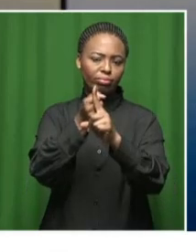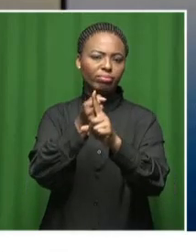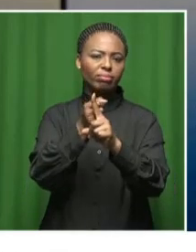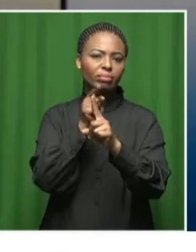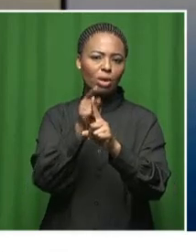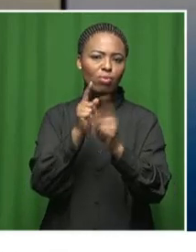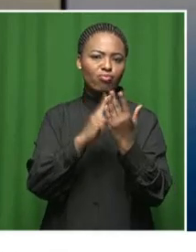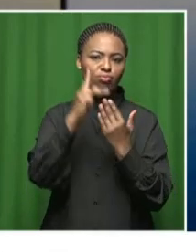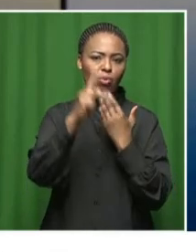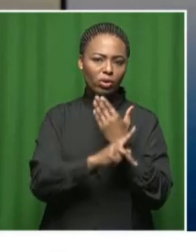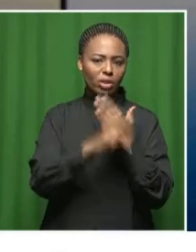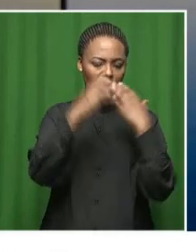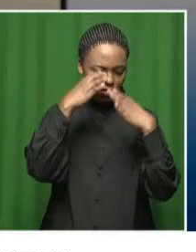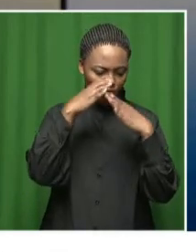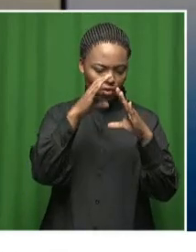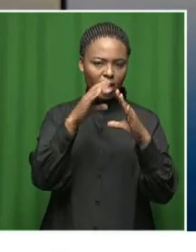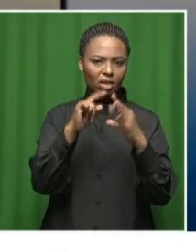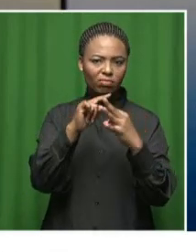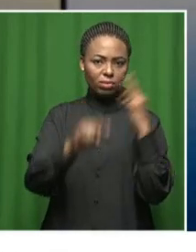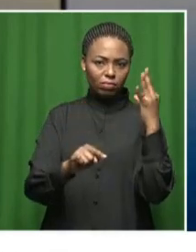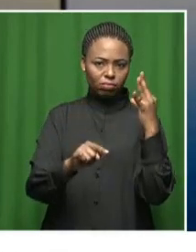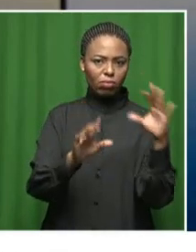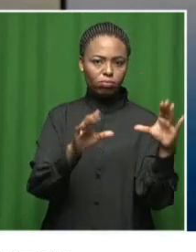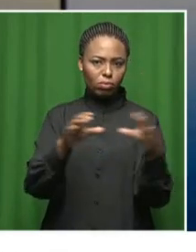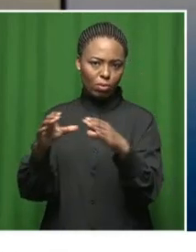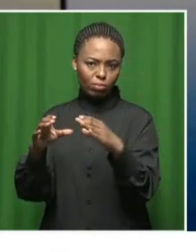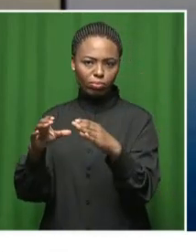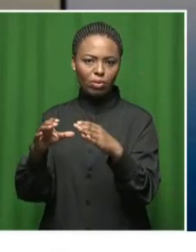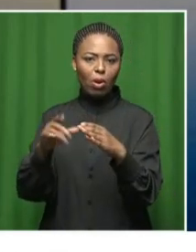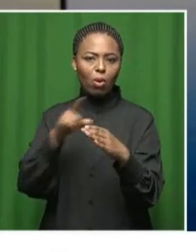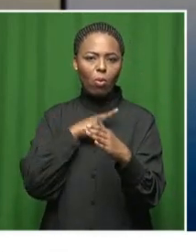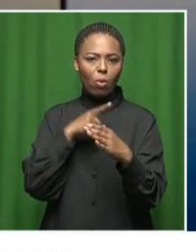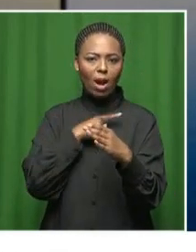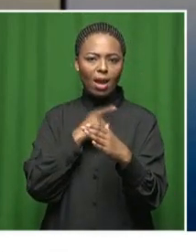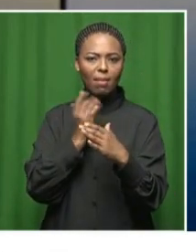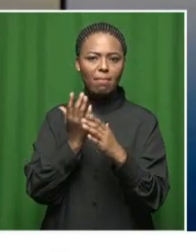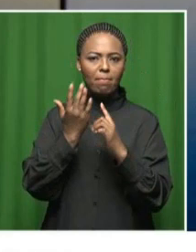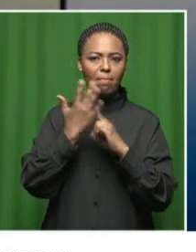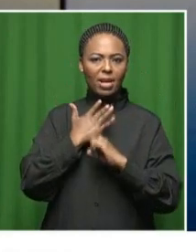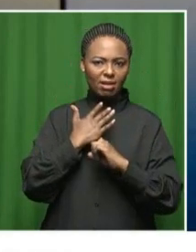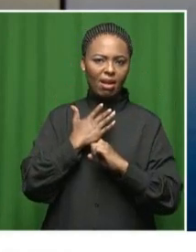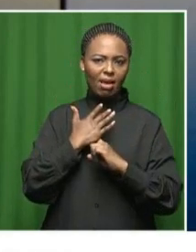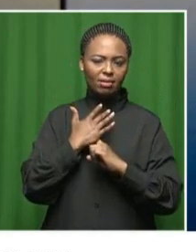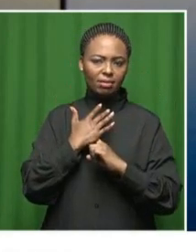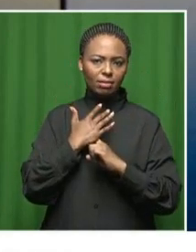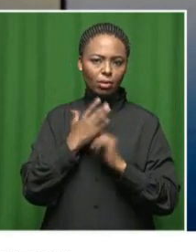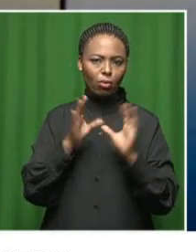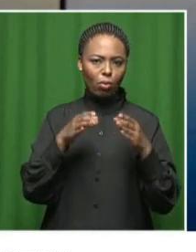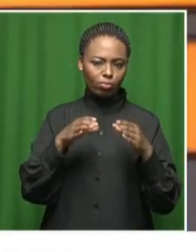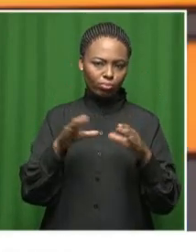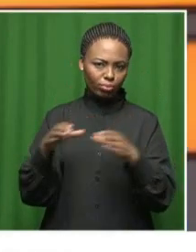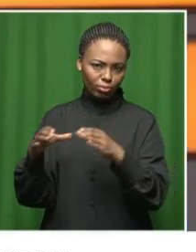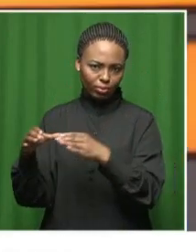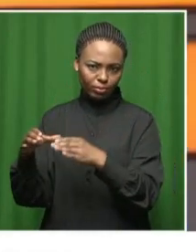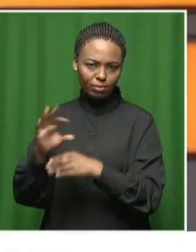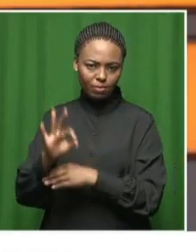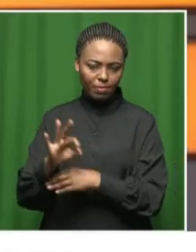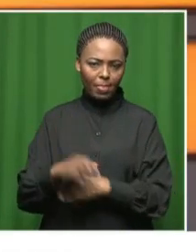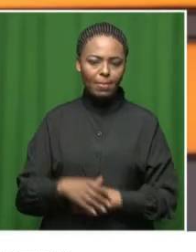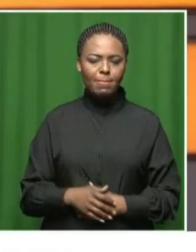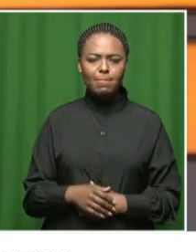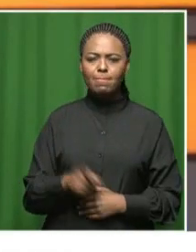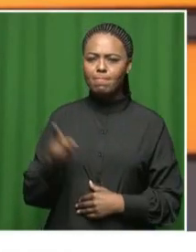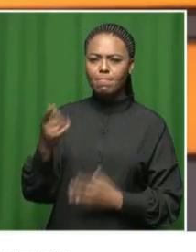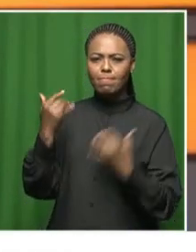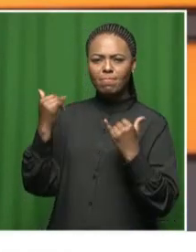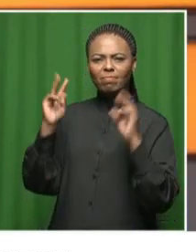impactful projects that focus on those groups, on those marginalized groups. Yeah, and then that's how it came about. Yeah. So what's the status then in relation